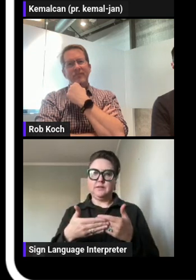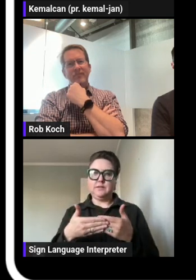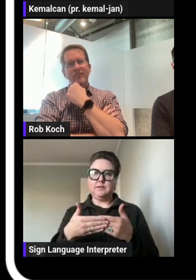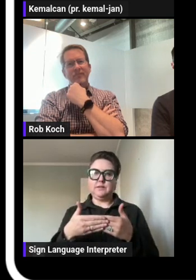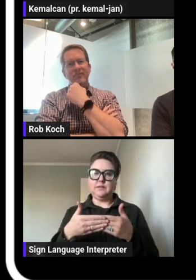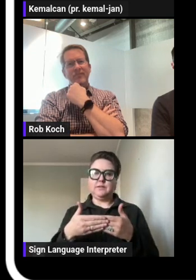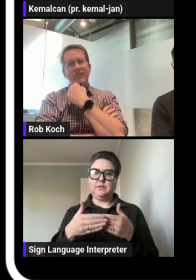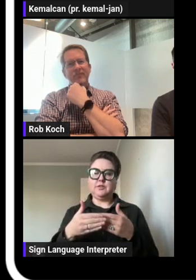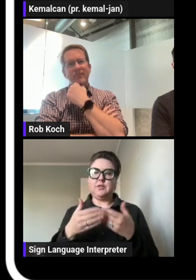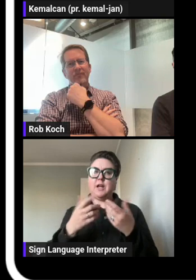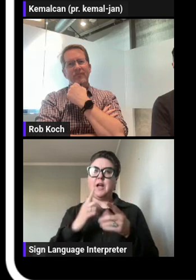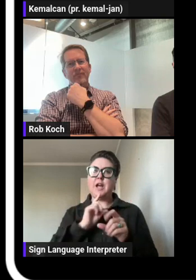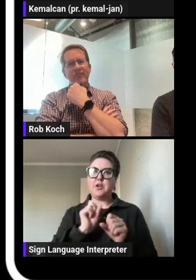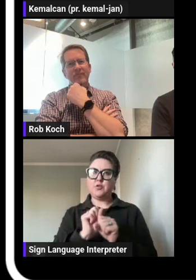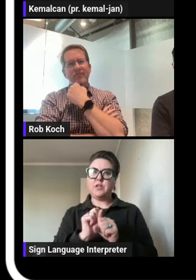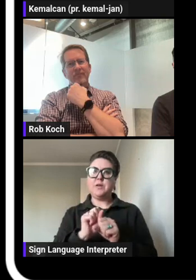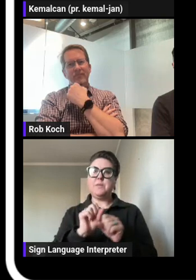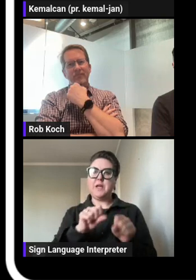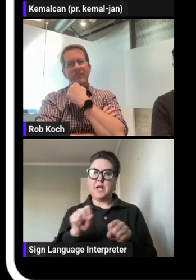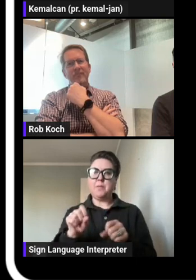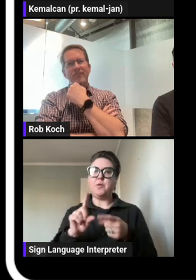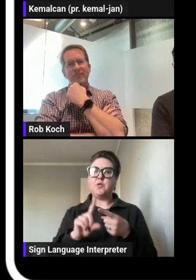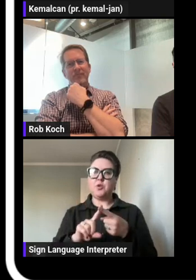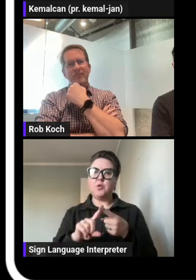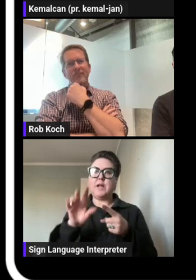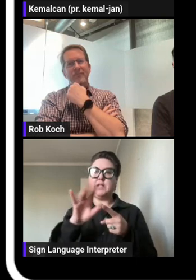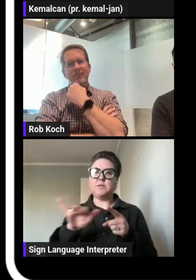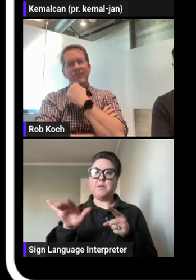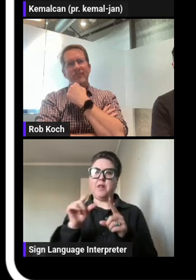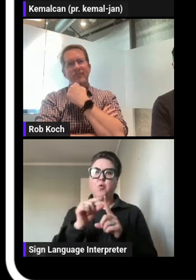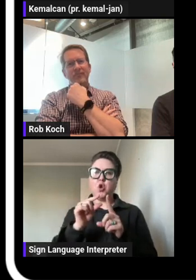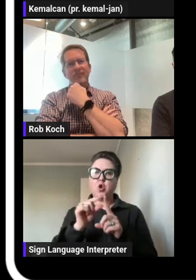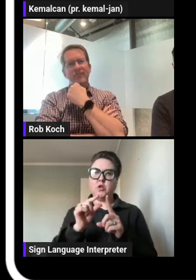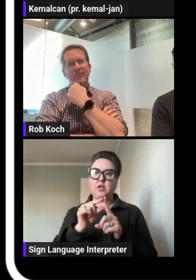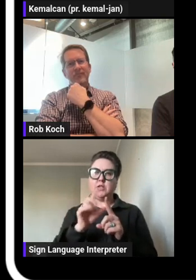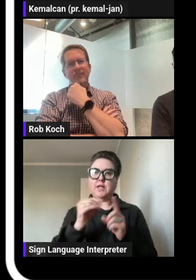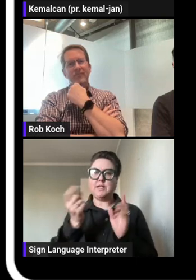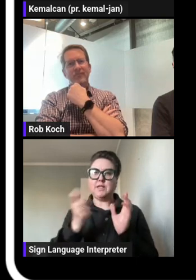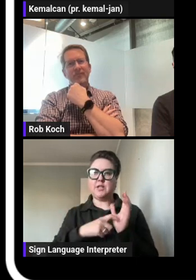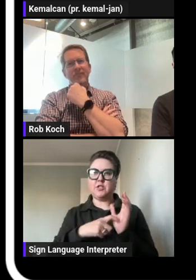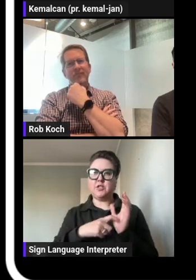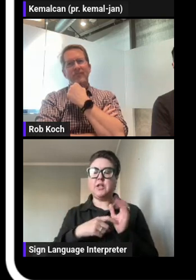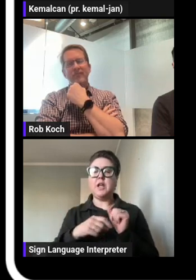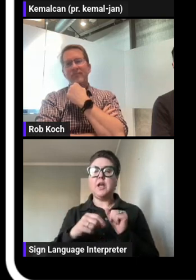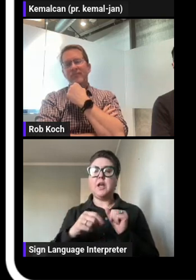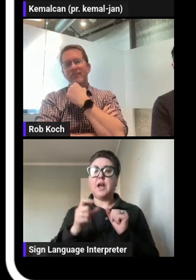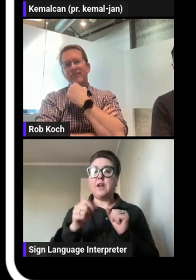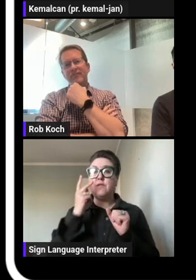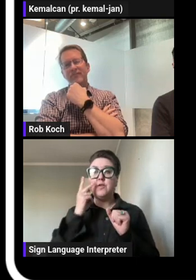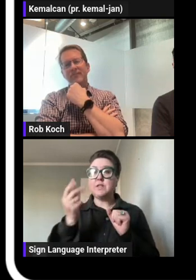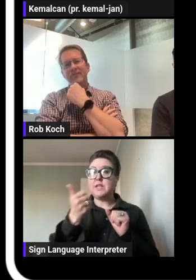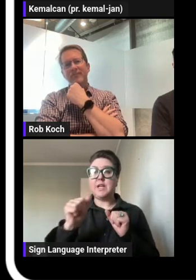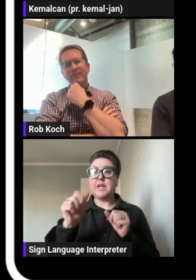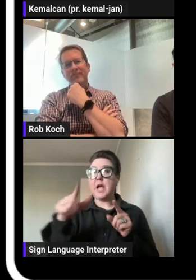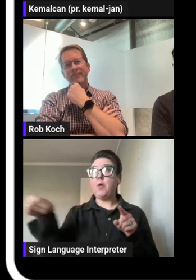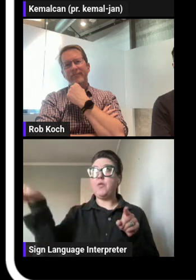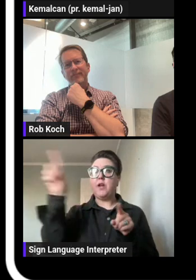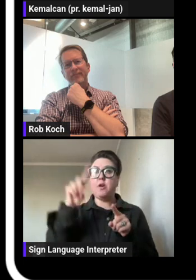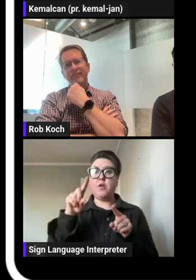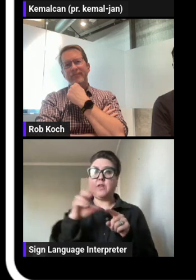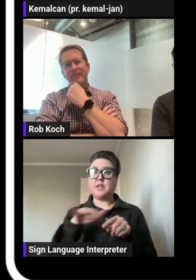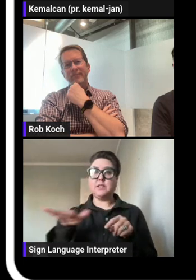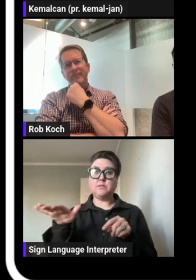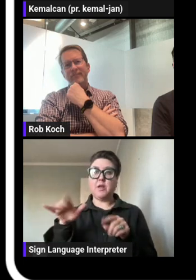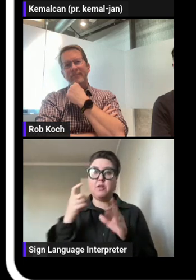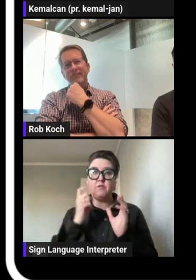actually being able to spell out words and detect it? And also, have you seen any in the wild that can actually spell out words